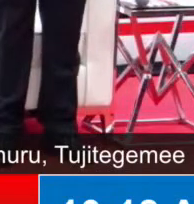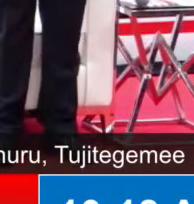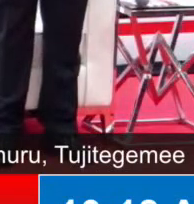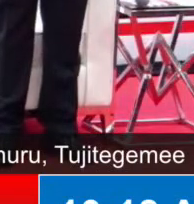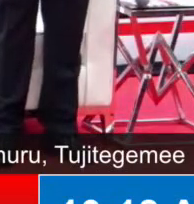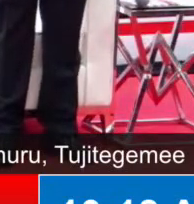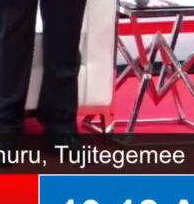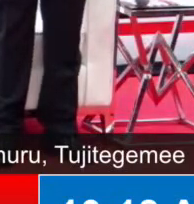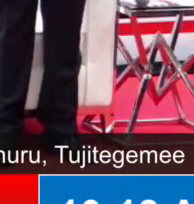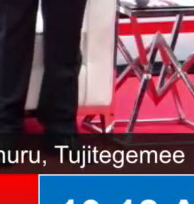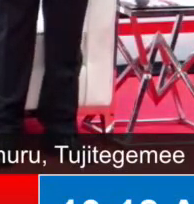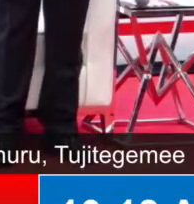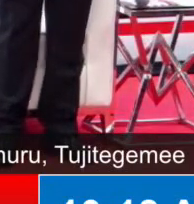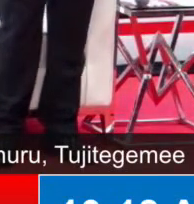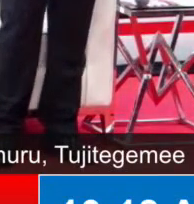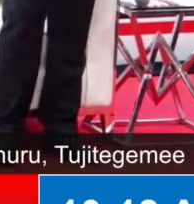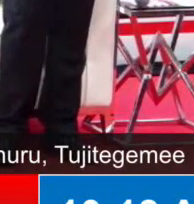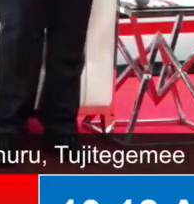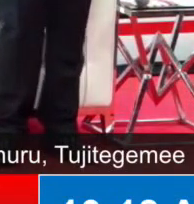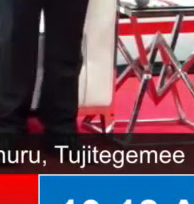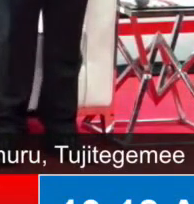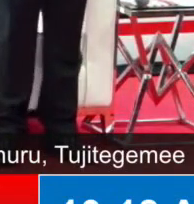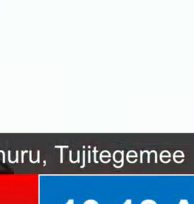General Kabi here on stage.